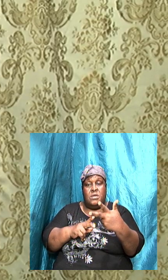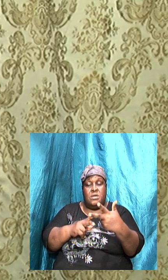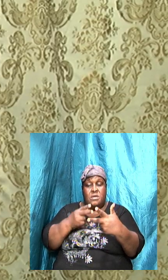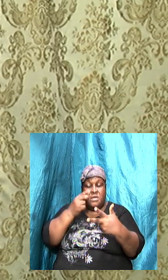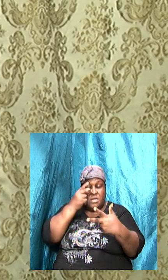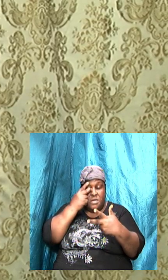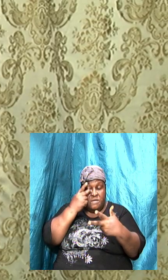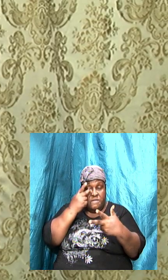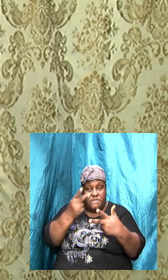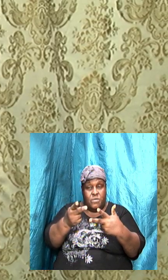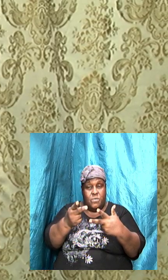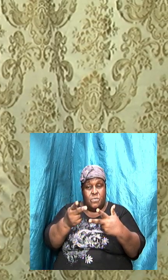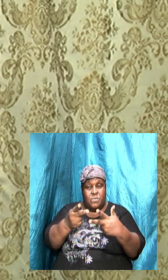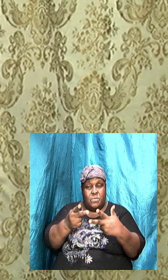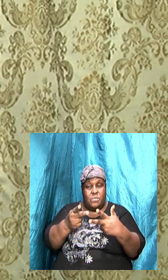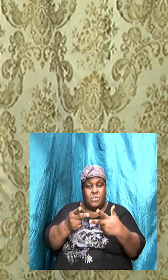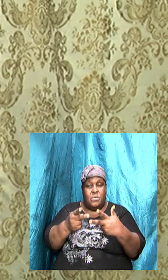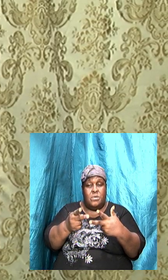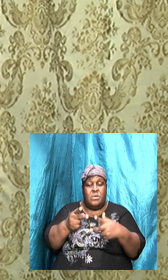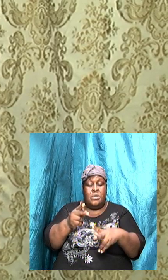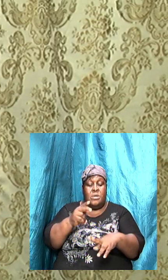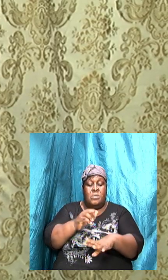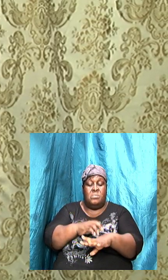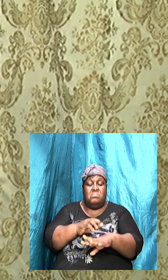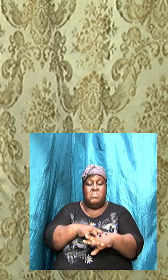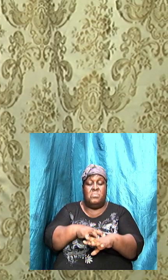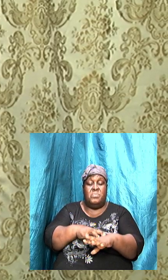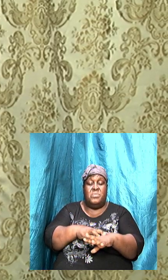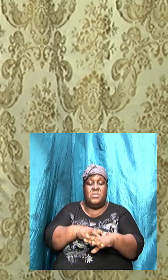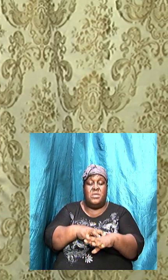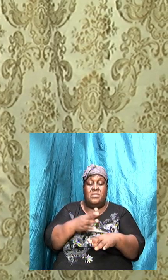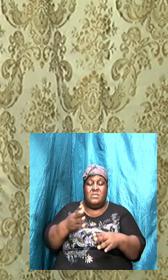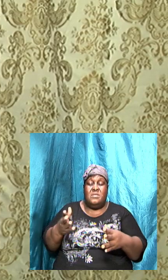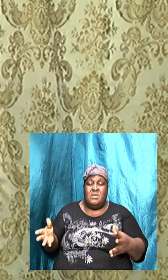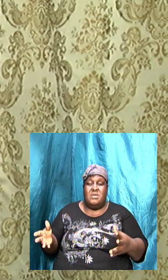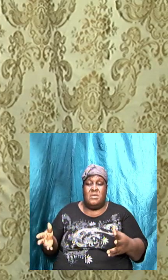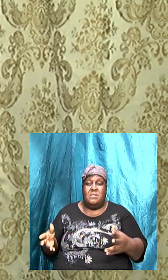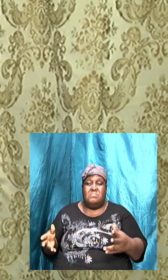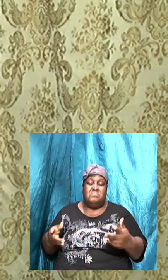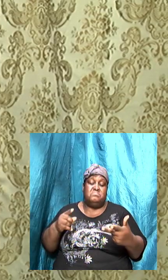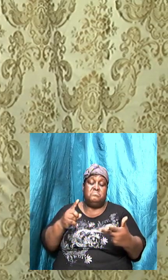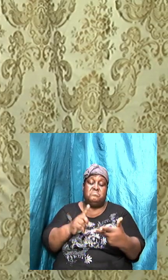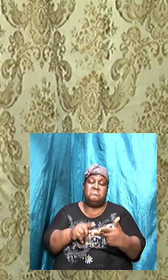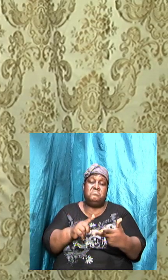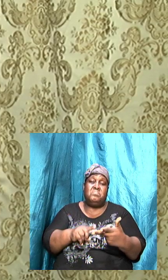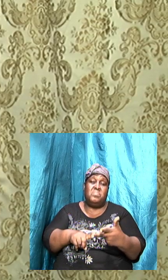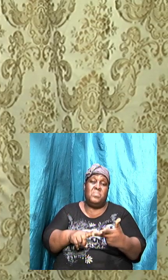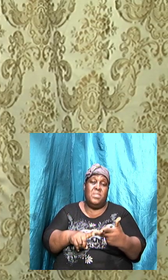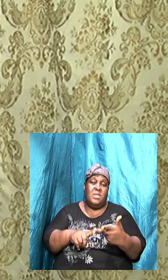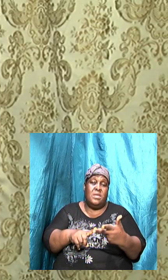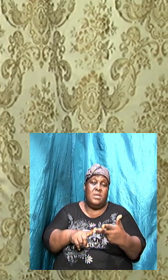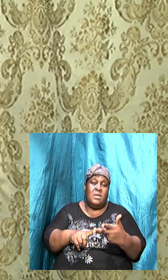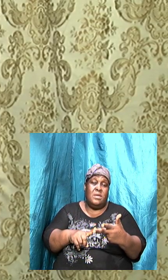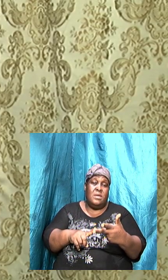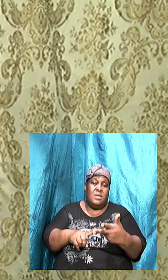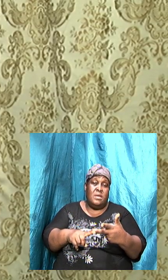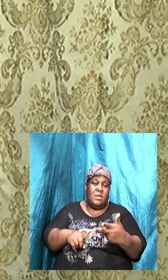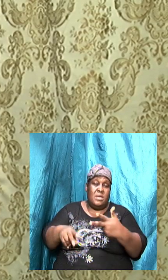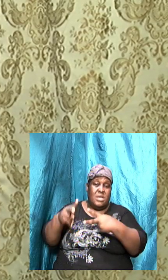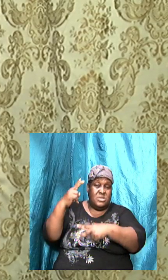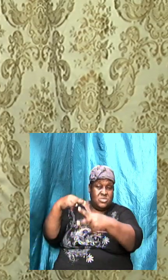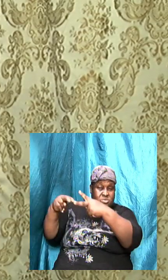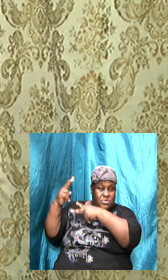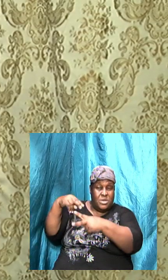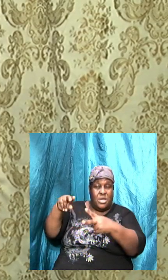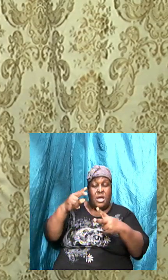subject of the seven churches in Revelation. There was what we call the historical view. Then